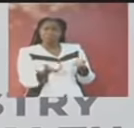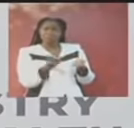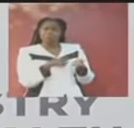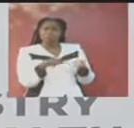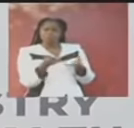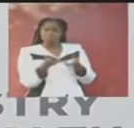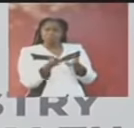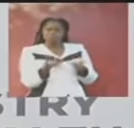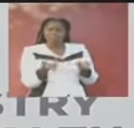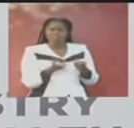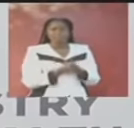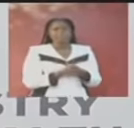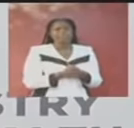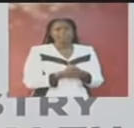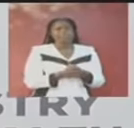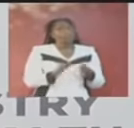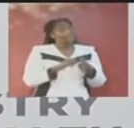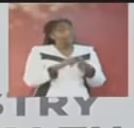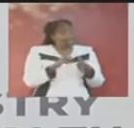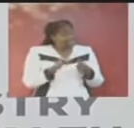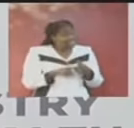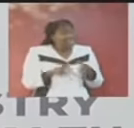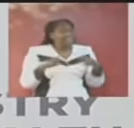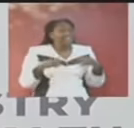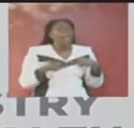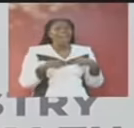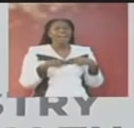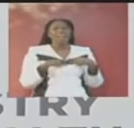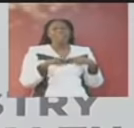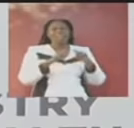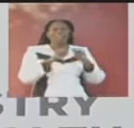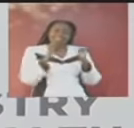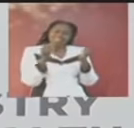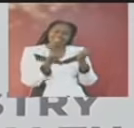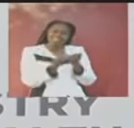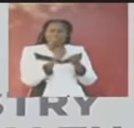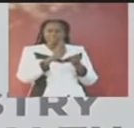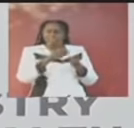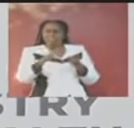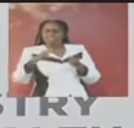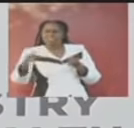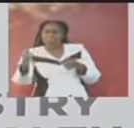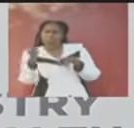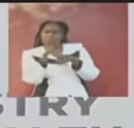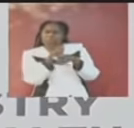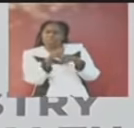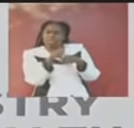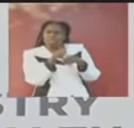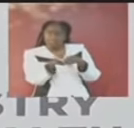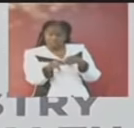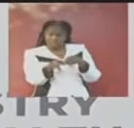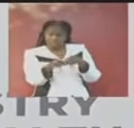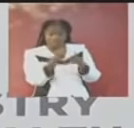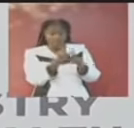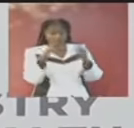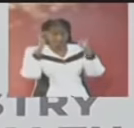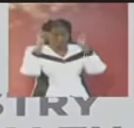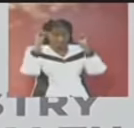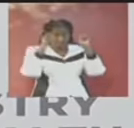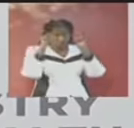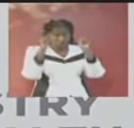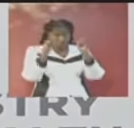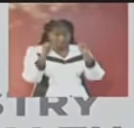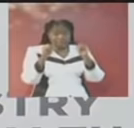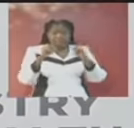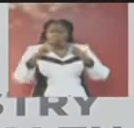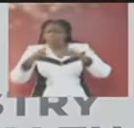was actually done by a multidisciplinary team and really looked at 9 factors within a framework which was standardized.